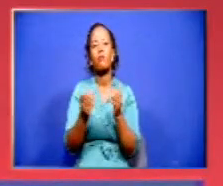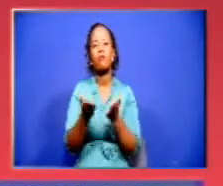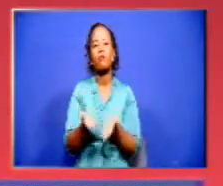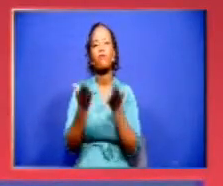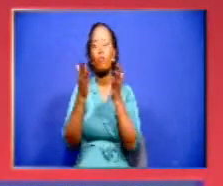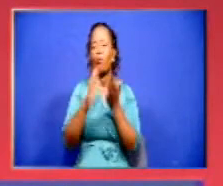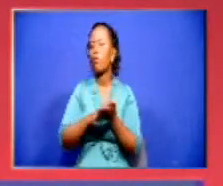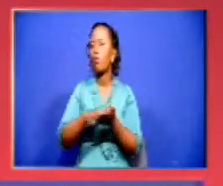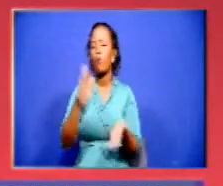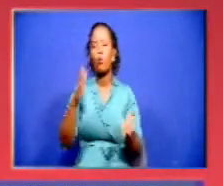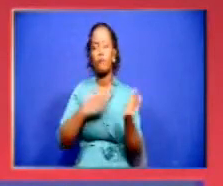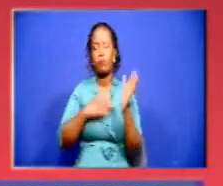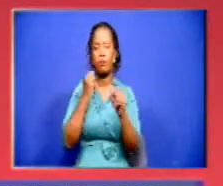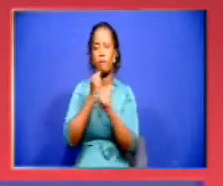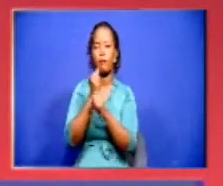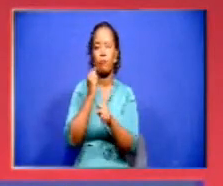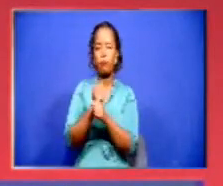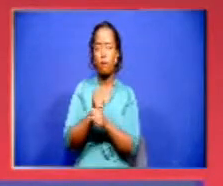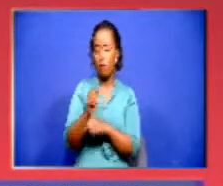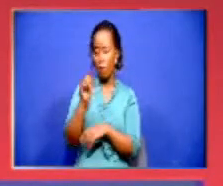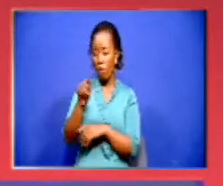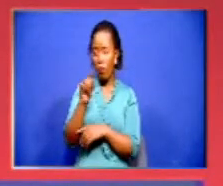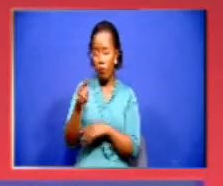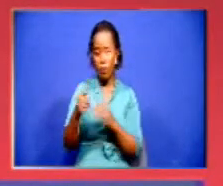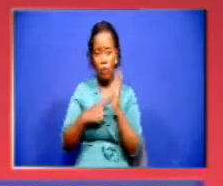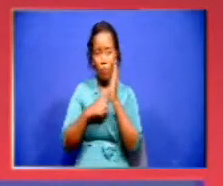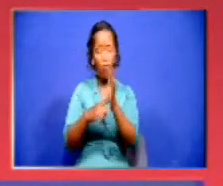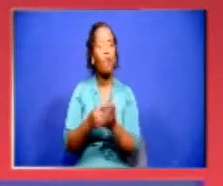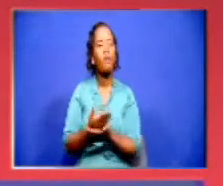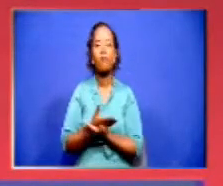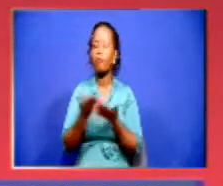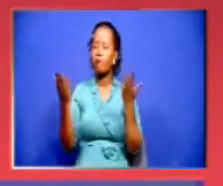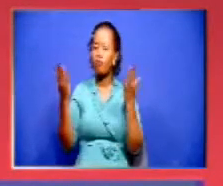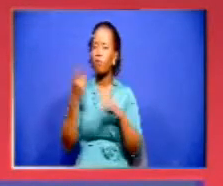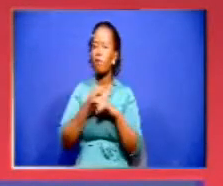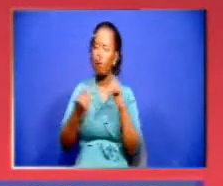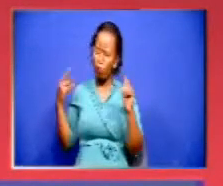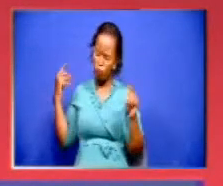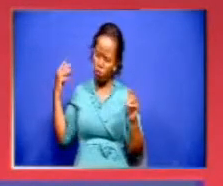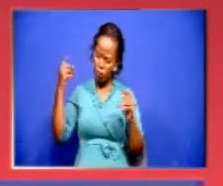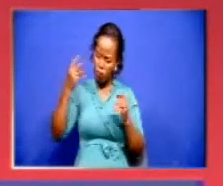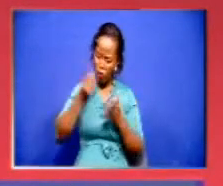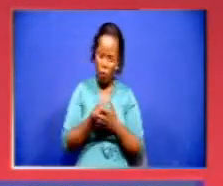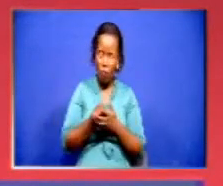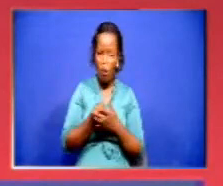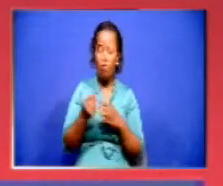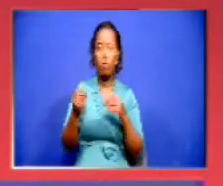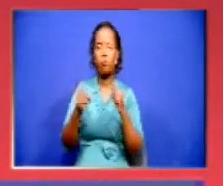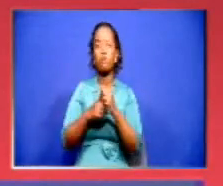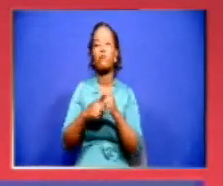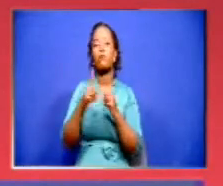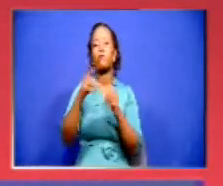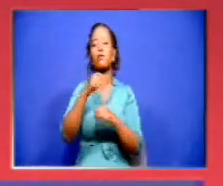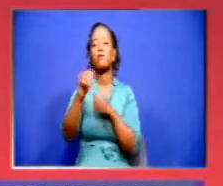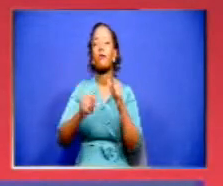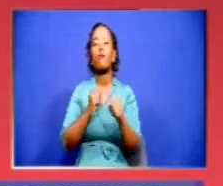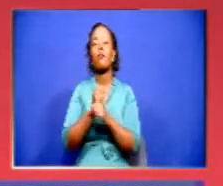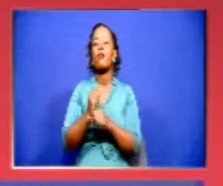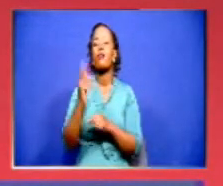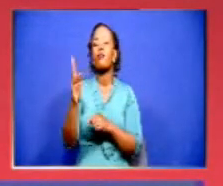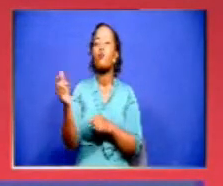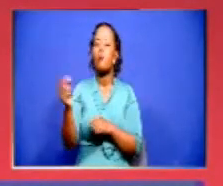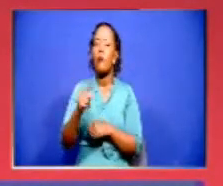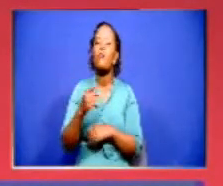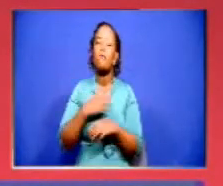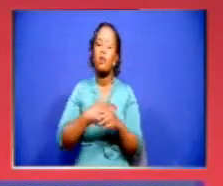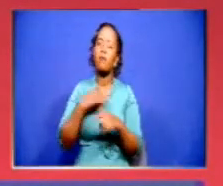my hallmarks. And this is demonstrated all over from day one to 61 years and 4 months. That is what I'm